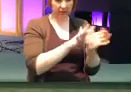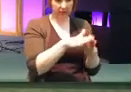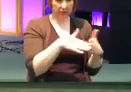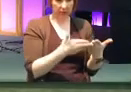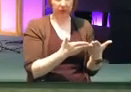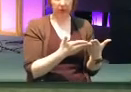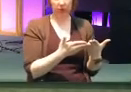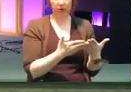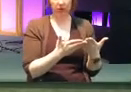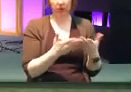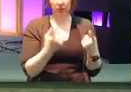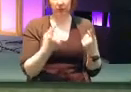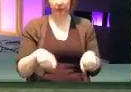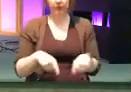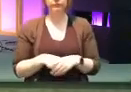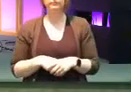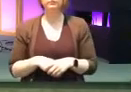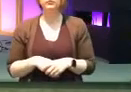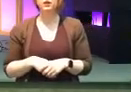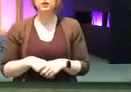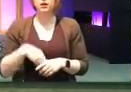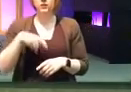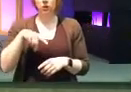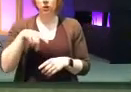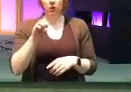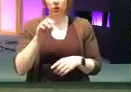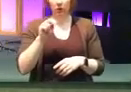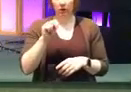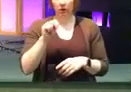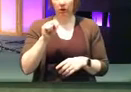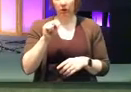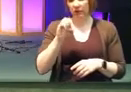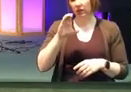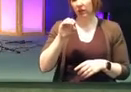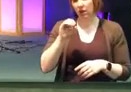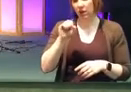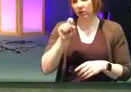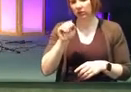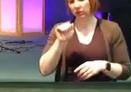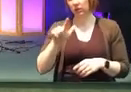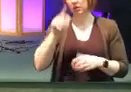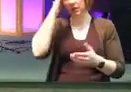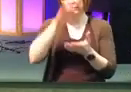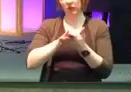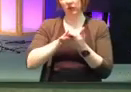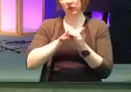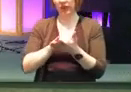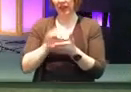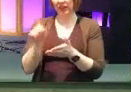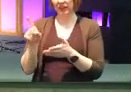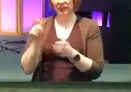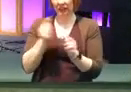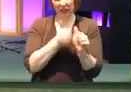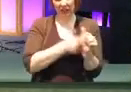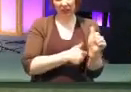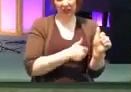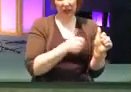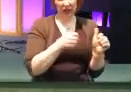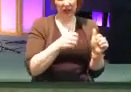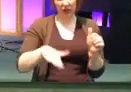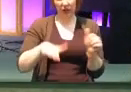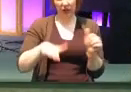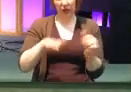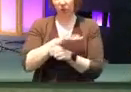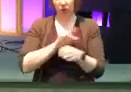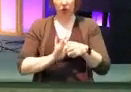the New Testament. So Pentecostal churches, Pentecostal believers, are those individuals that in each one of those areas, again, what